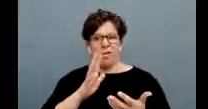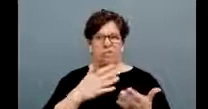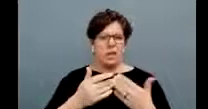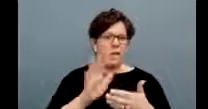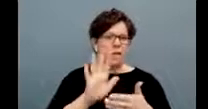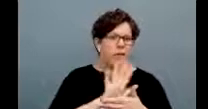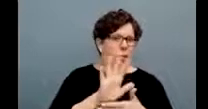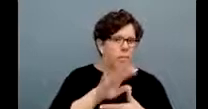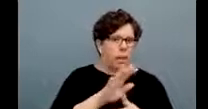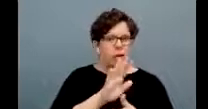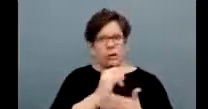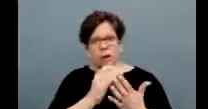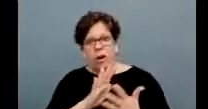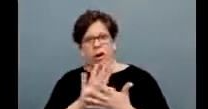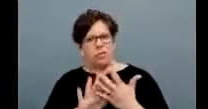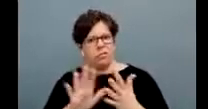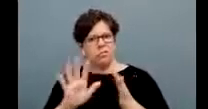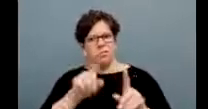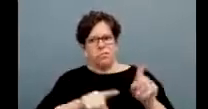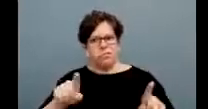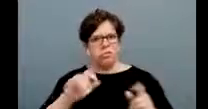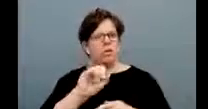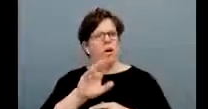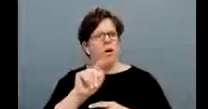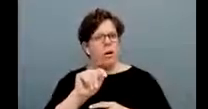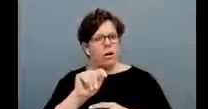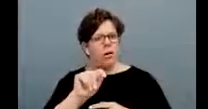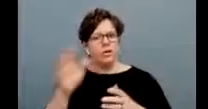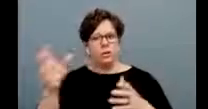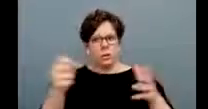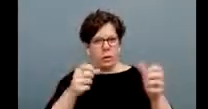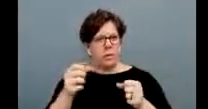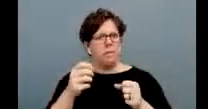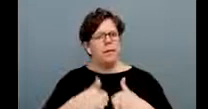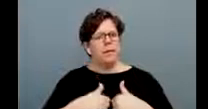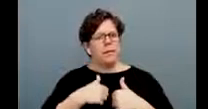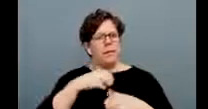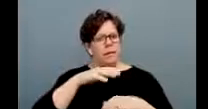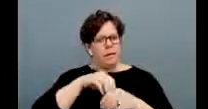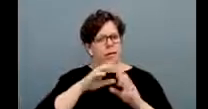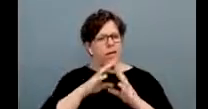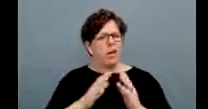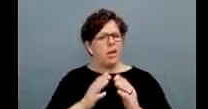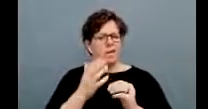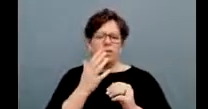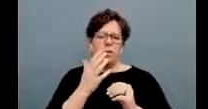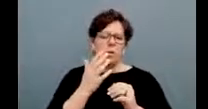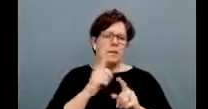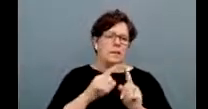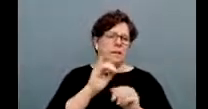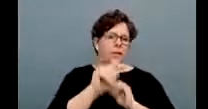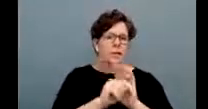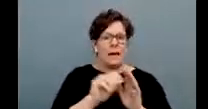work on site for a designated period of time. These terms, which range from 10 days to 10